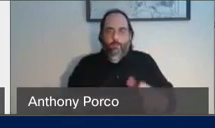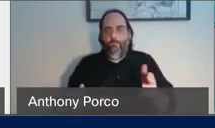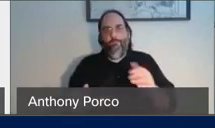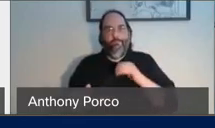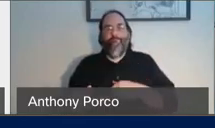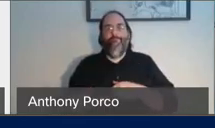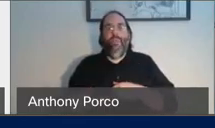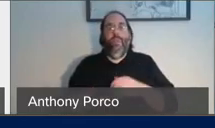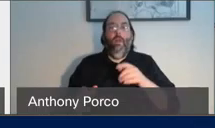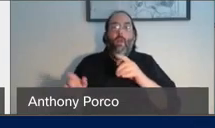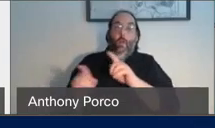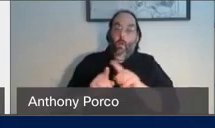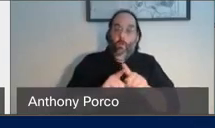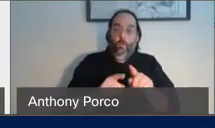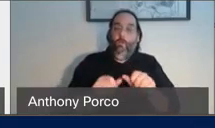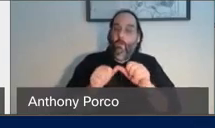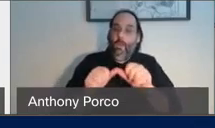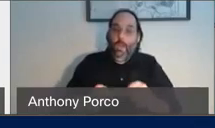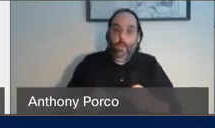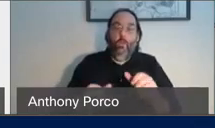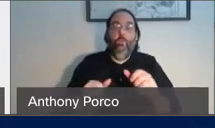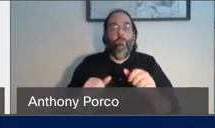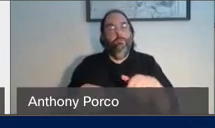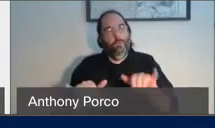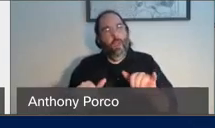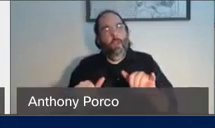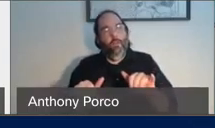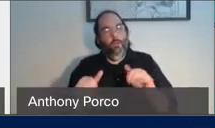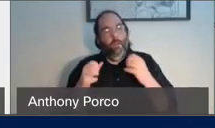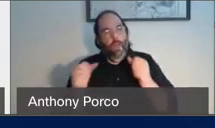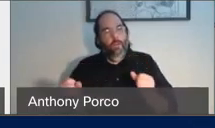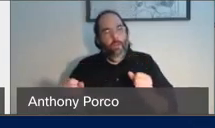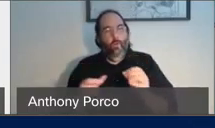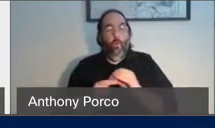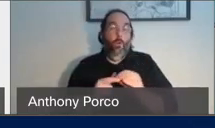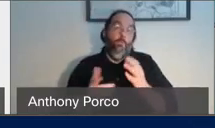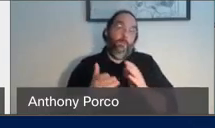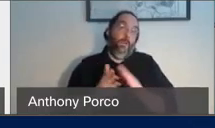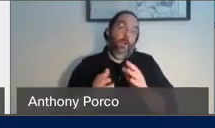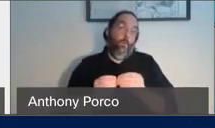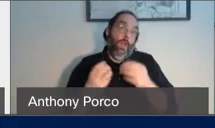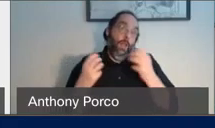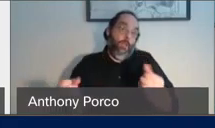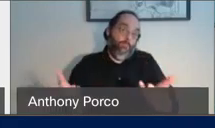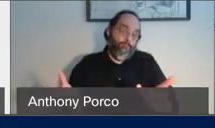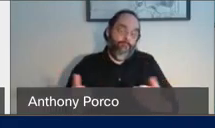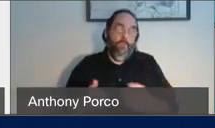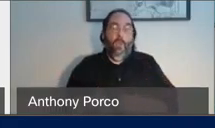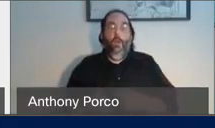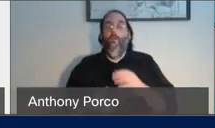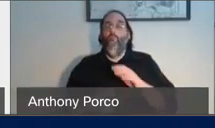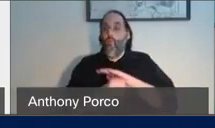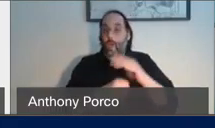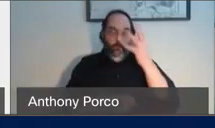And we should continue with a healthy lifestyle, or adopt a healthier lifestyle. Get plenty of